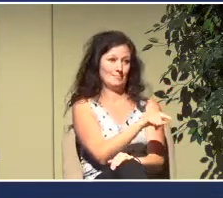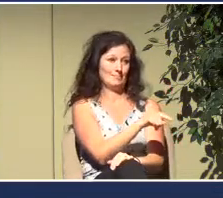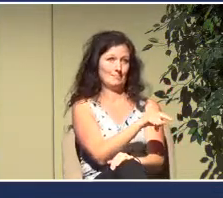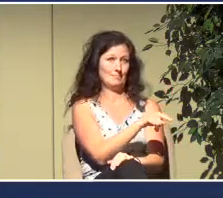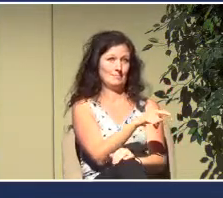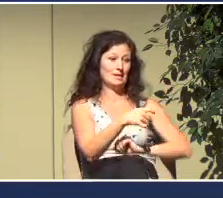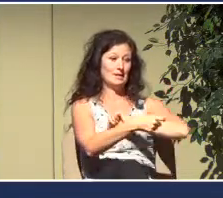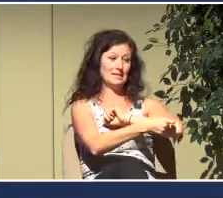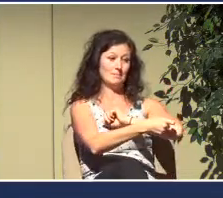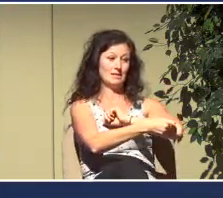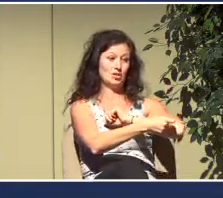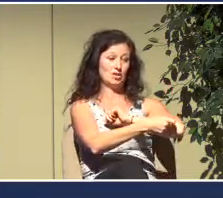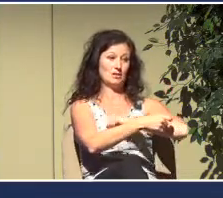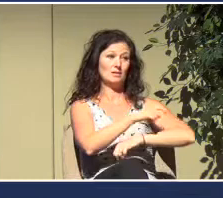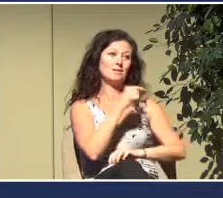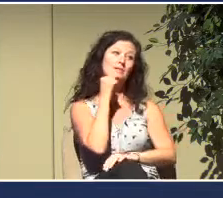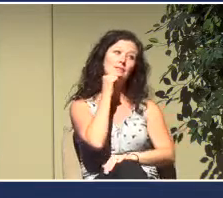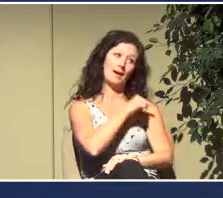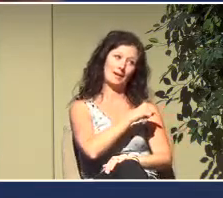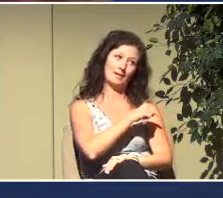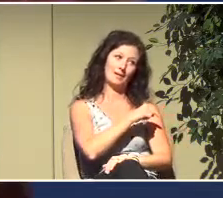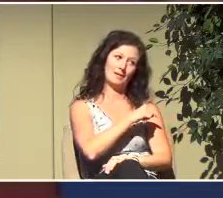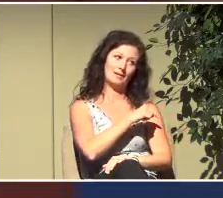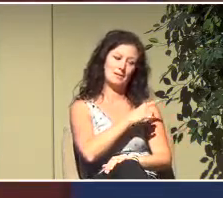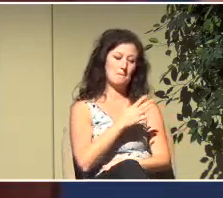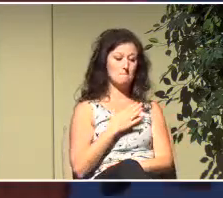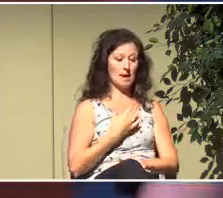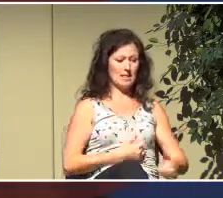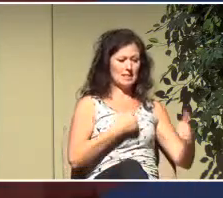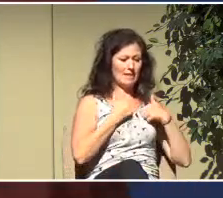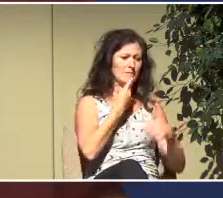It's a lie. Your life will be better